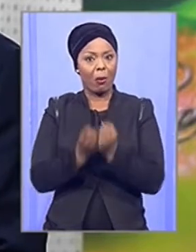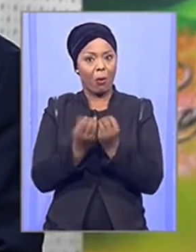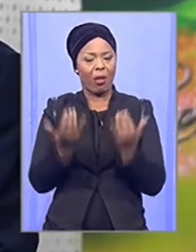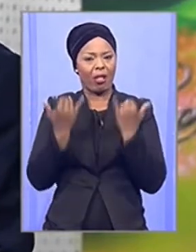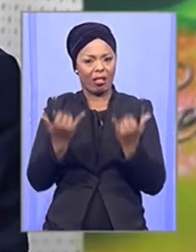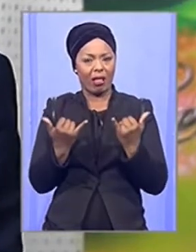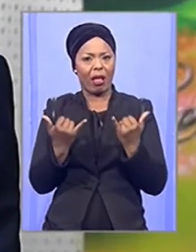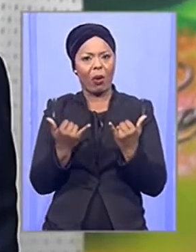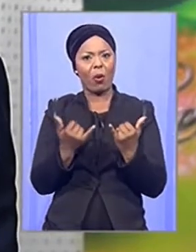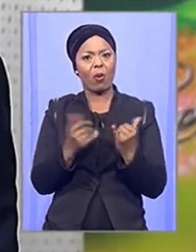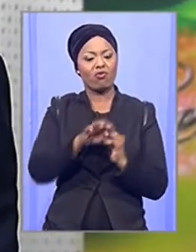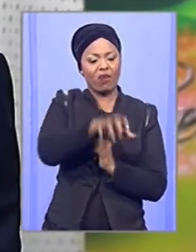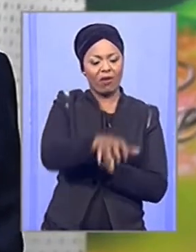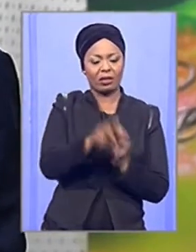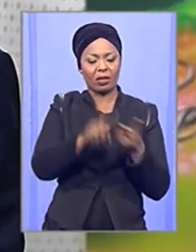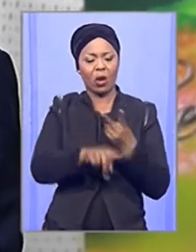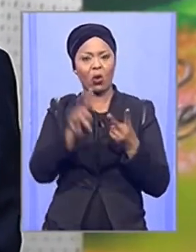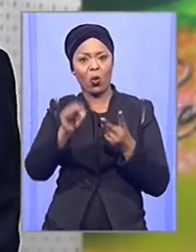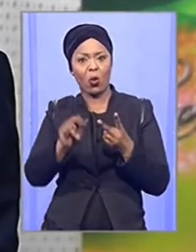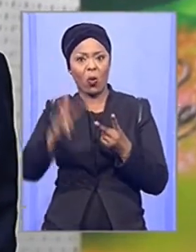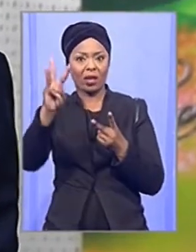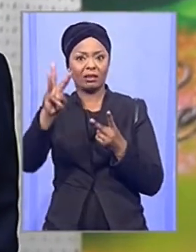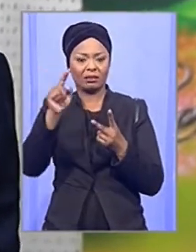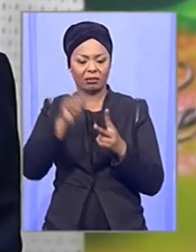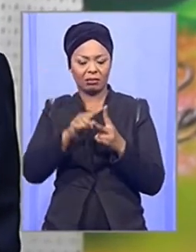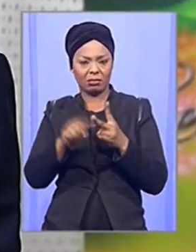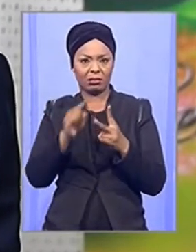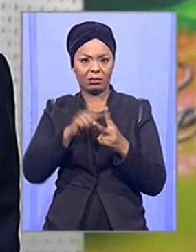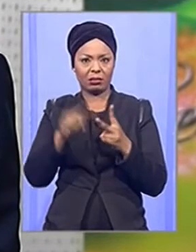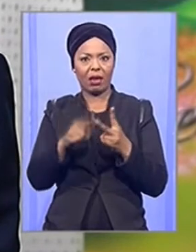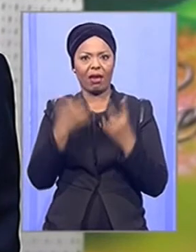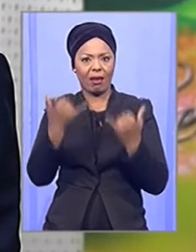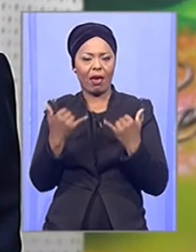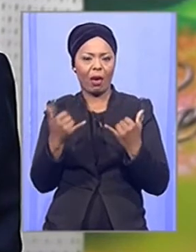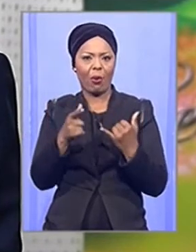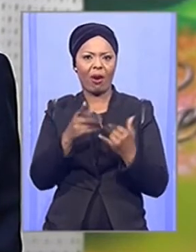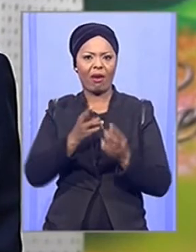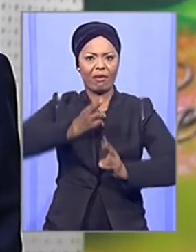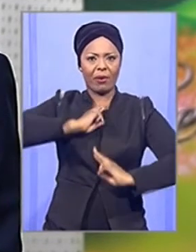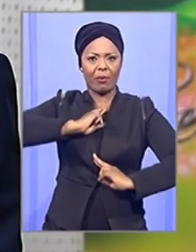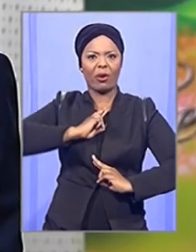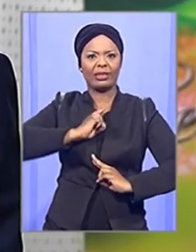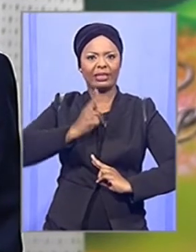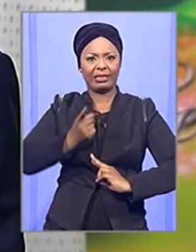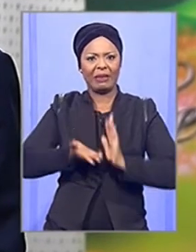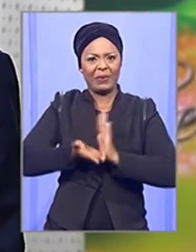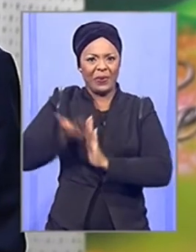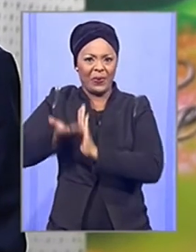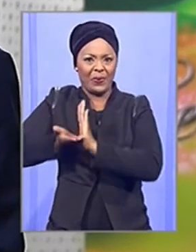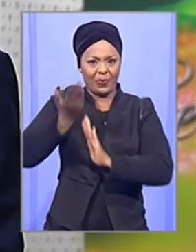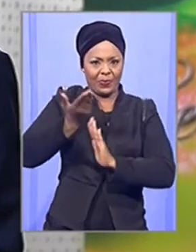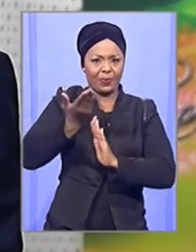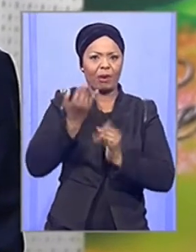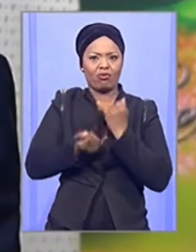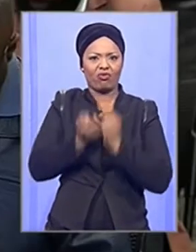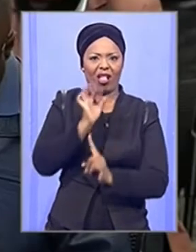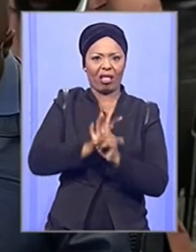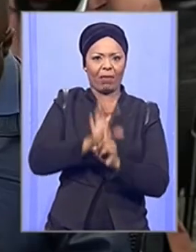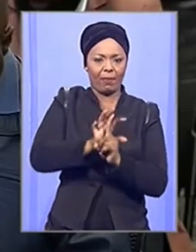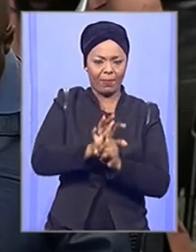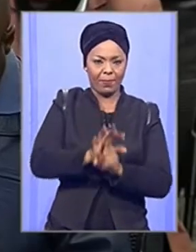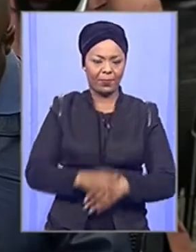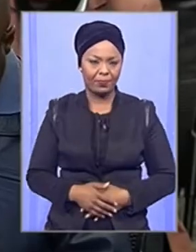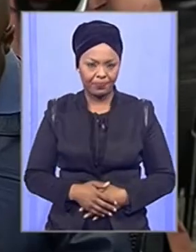Northwest and Northern Cape provinces are the only provinces to report increases in this crime category. Le ge go le